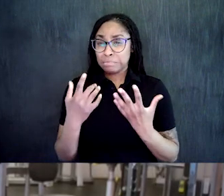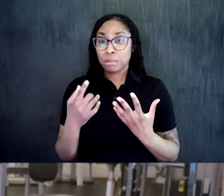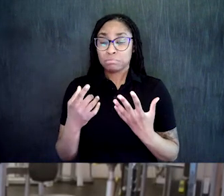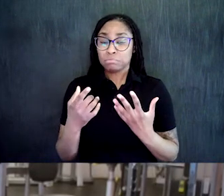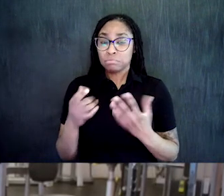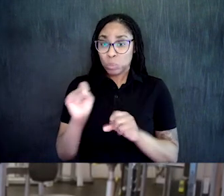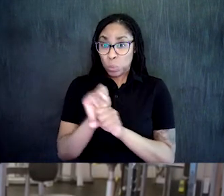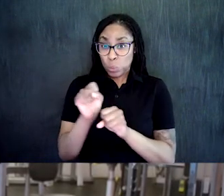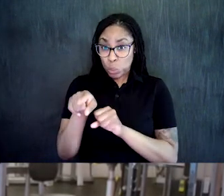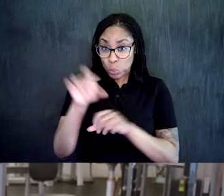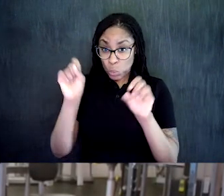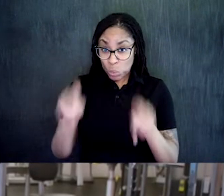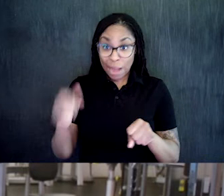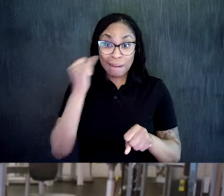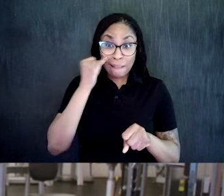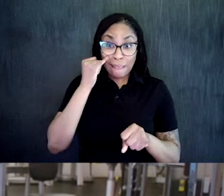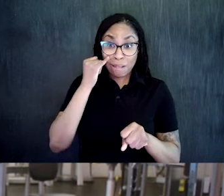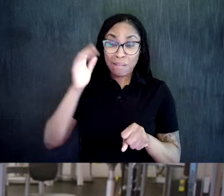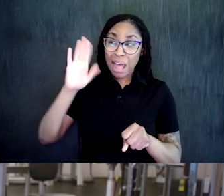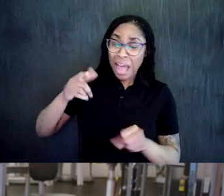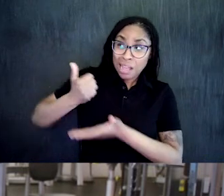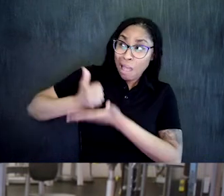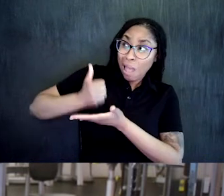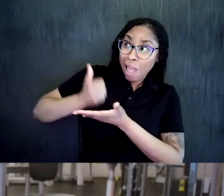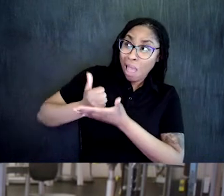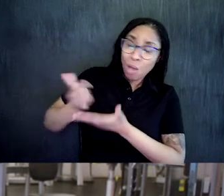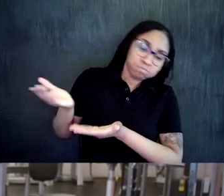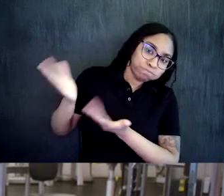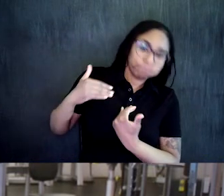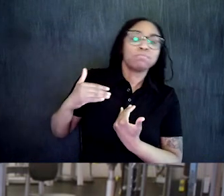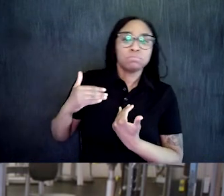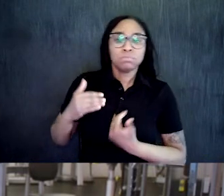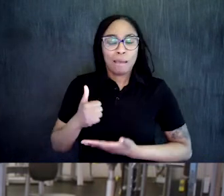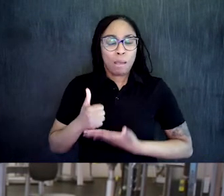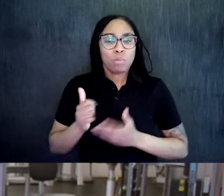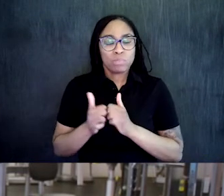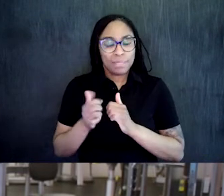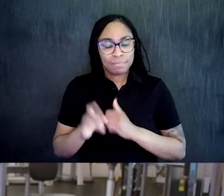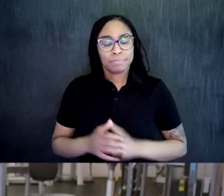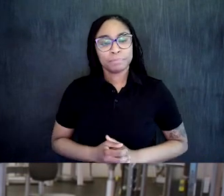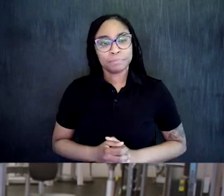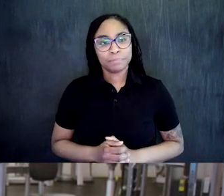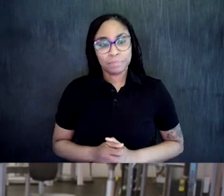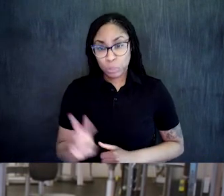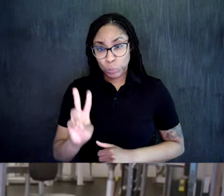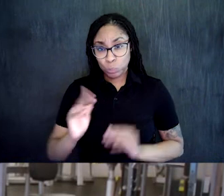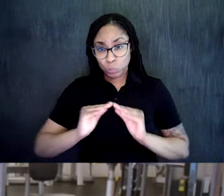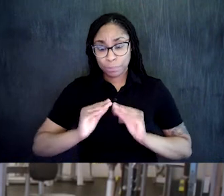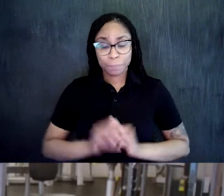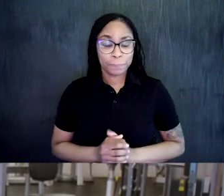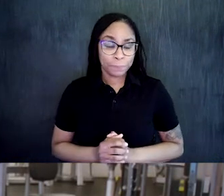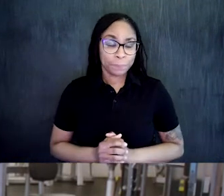Right, for this next exercise, what we're going to do a little bit of active assisted range of motion. So for the first one, we're just going to work on this